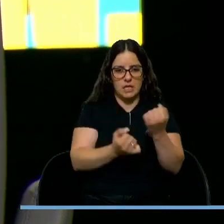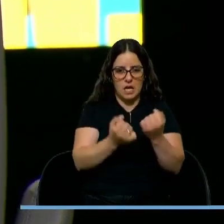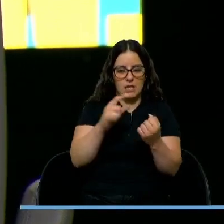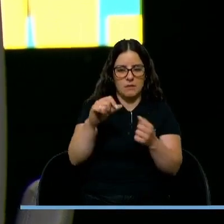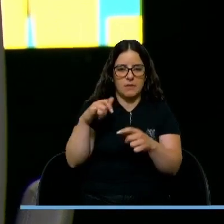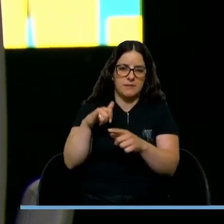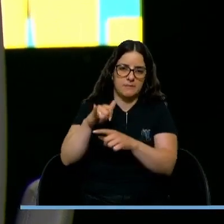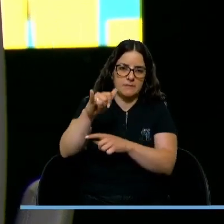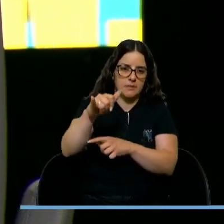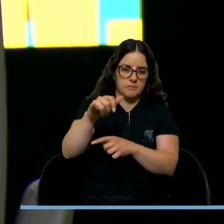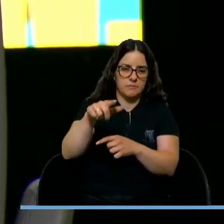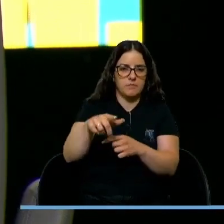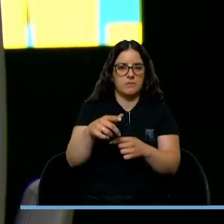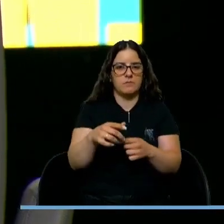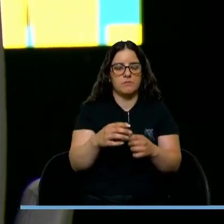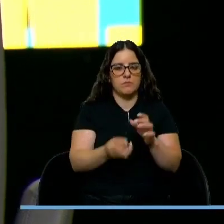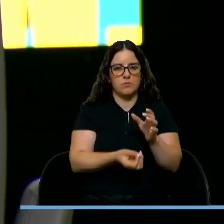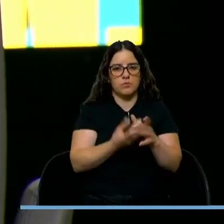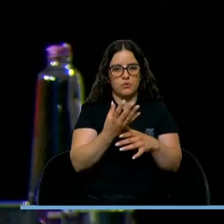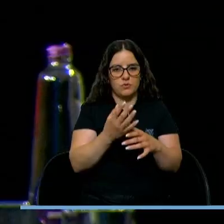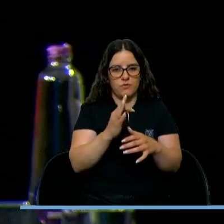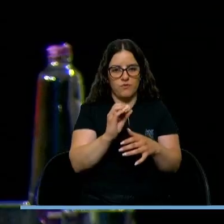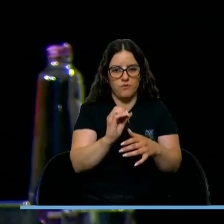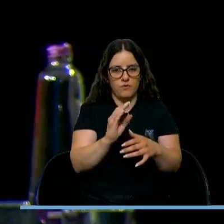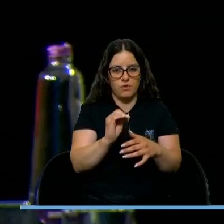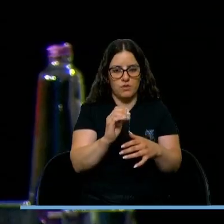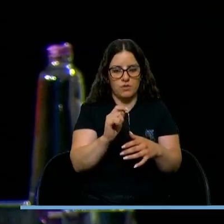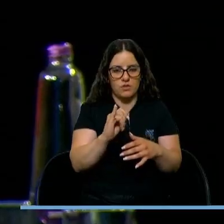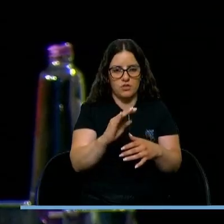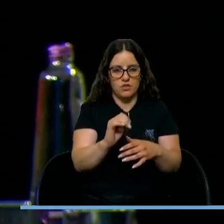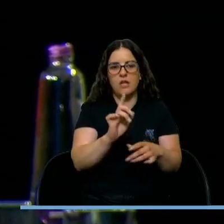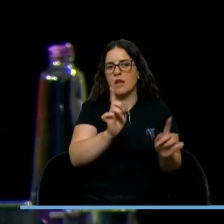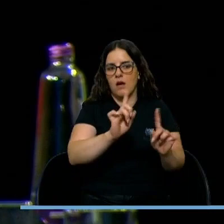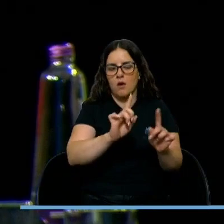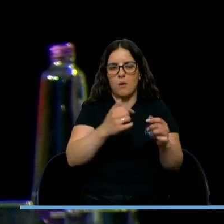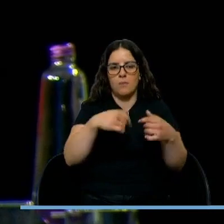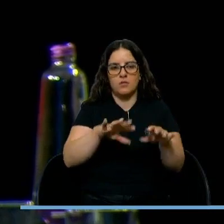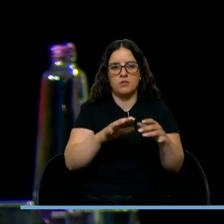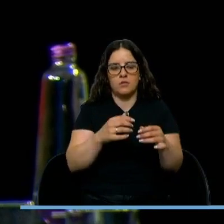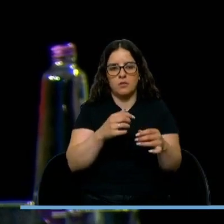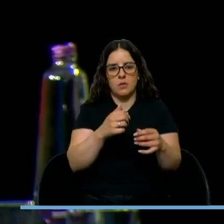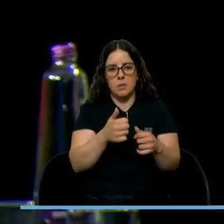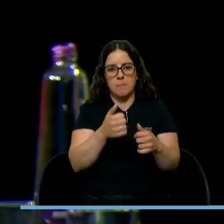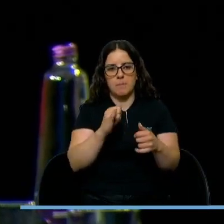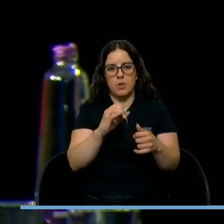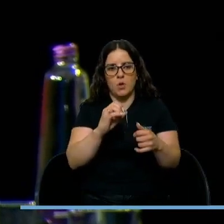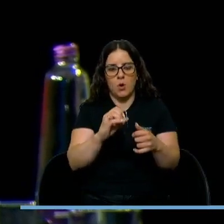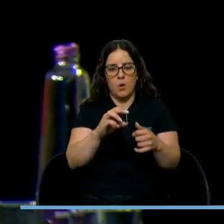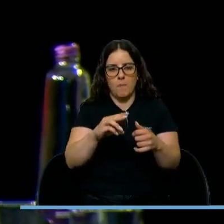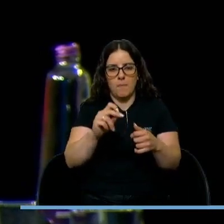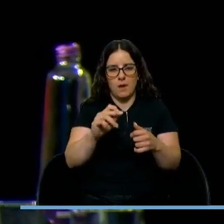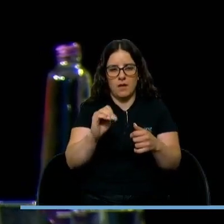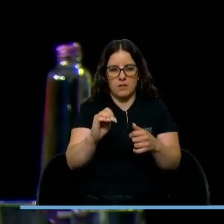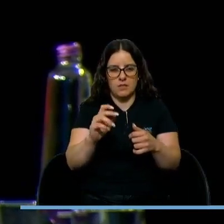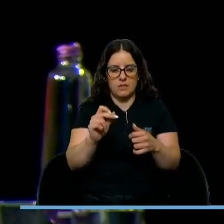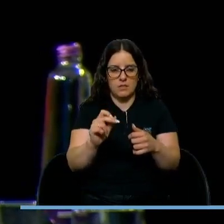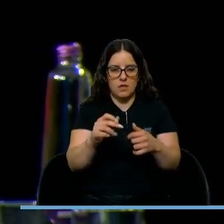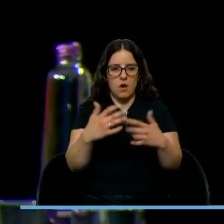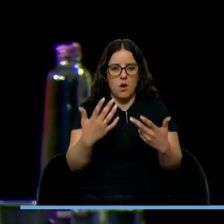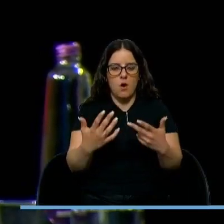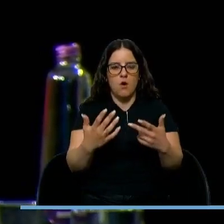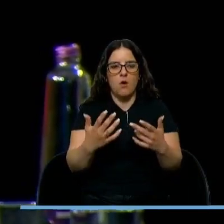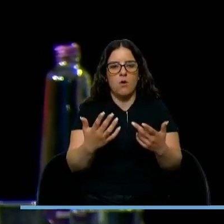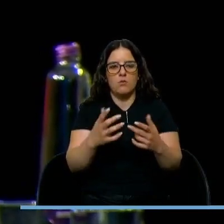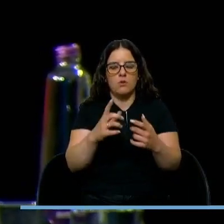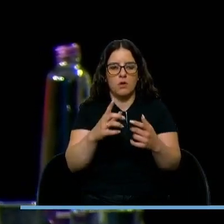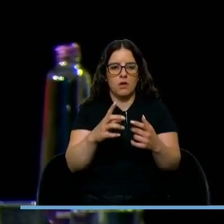Would you like to elaborate on this? It's not fossil fuel, but on biomass or urban